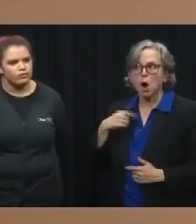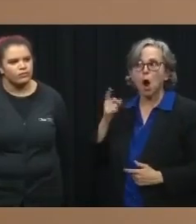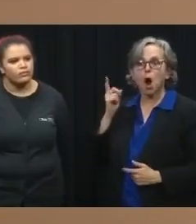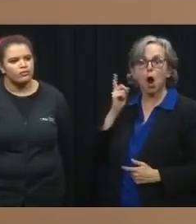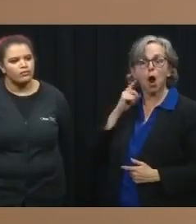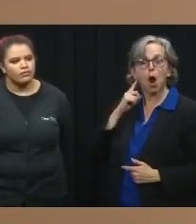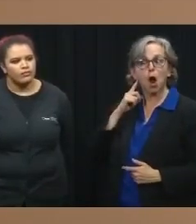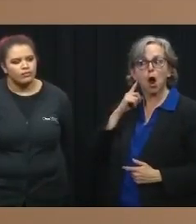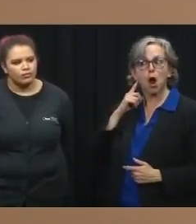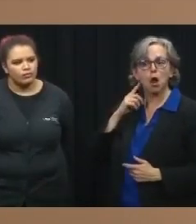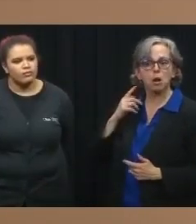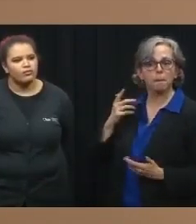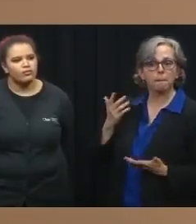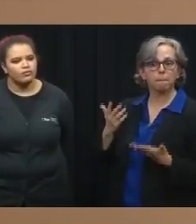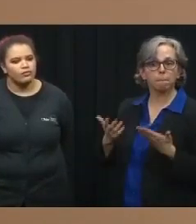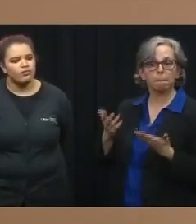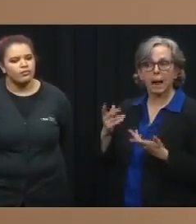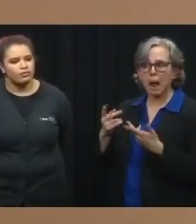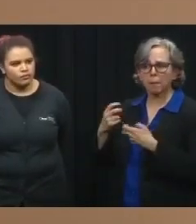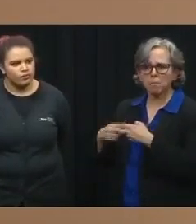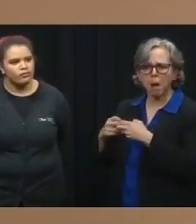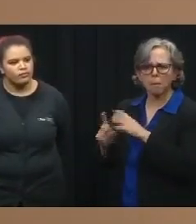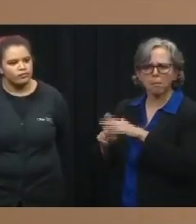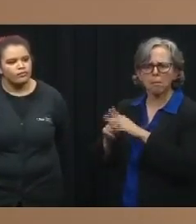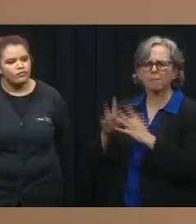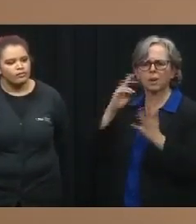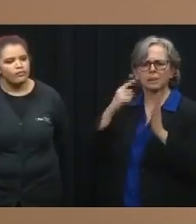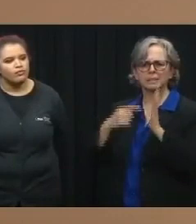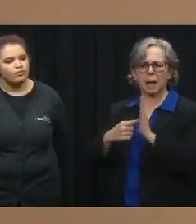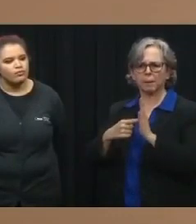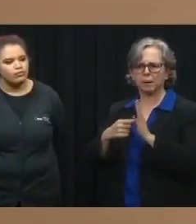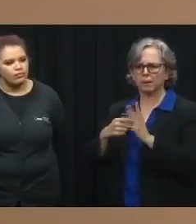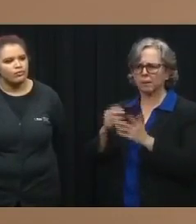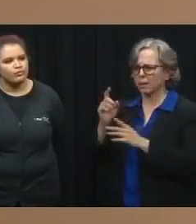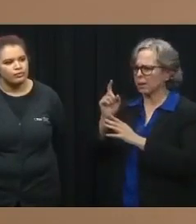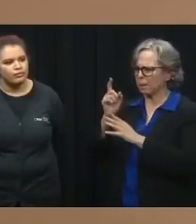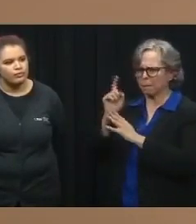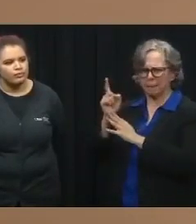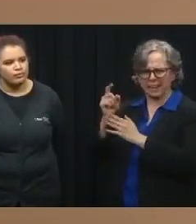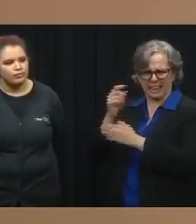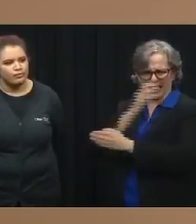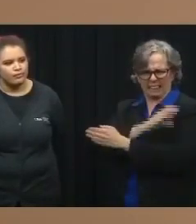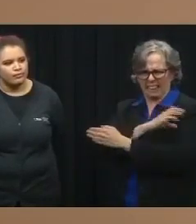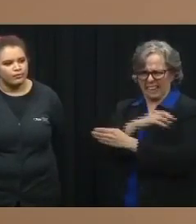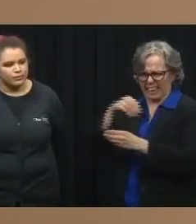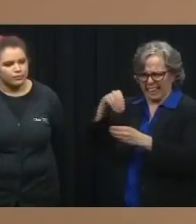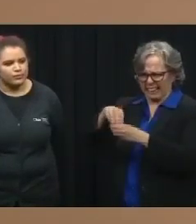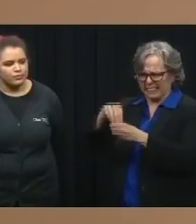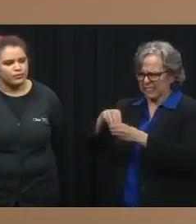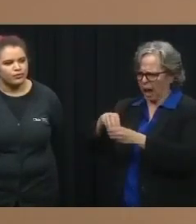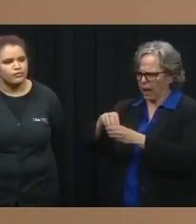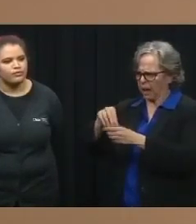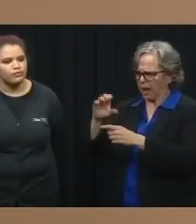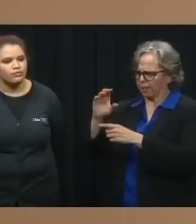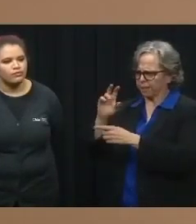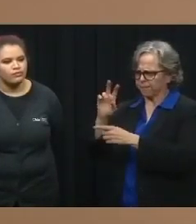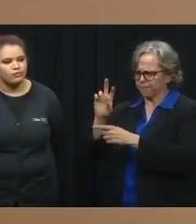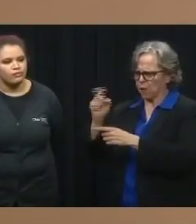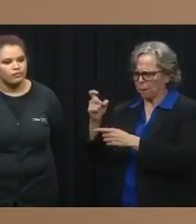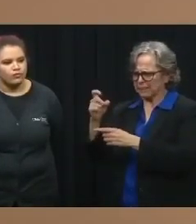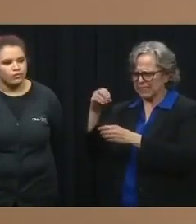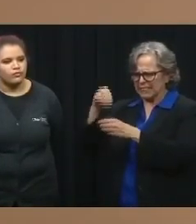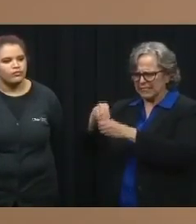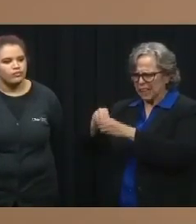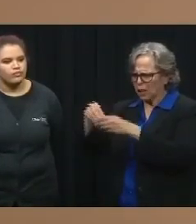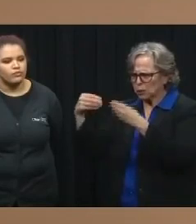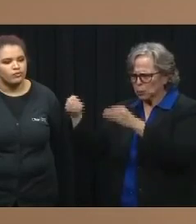have been issues of there are minute clinics and other things that are in pharmacies, while there are also stores and grocery shopping going on.